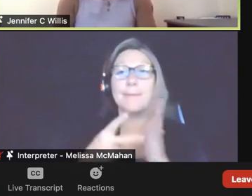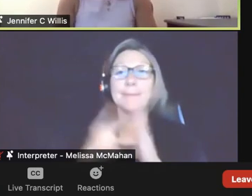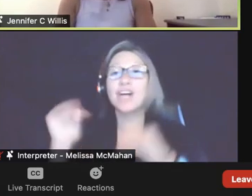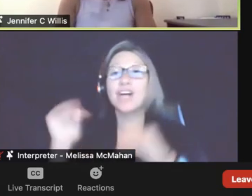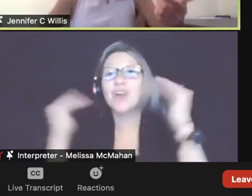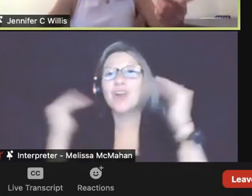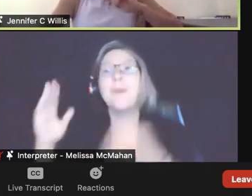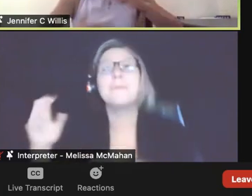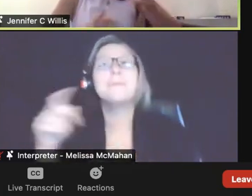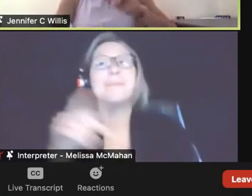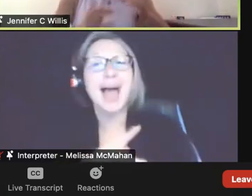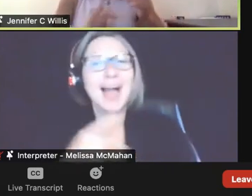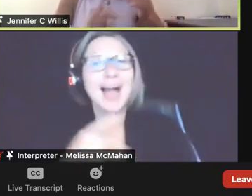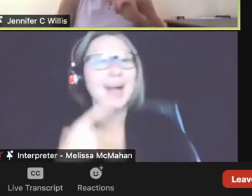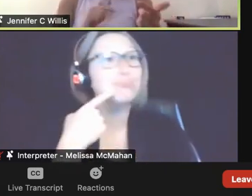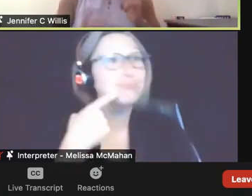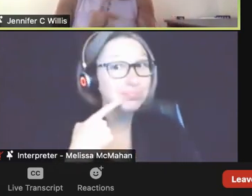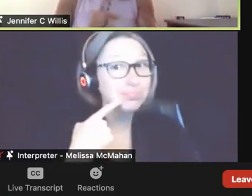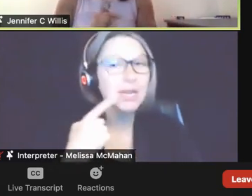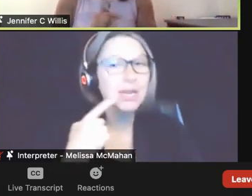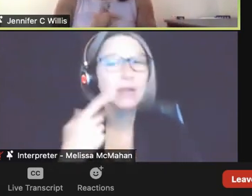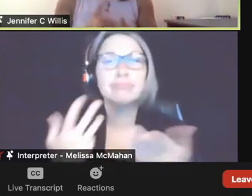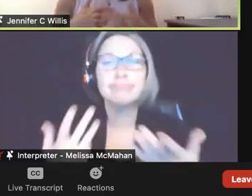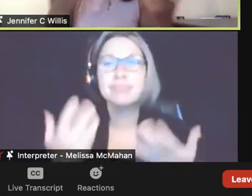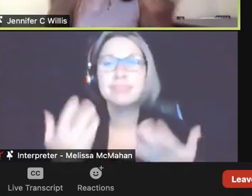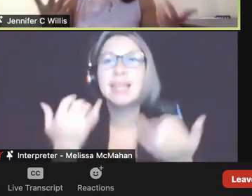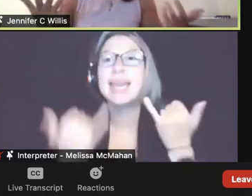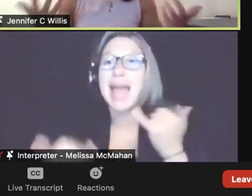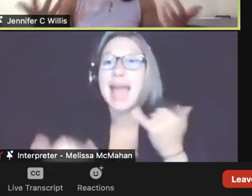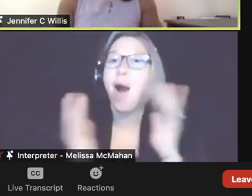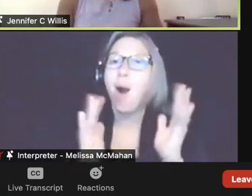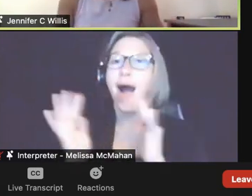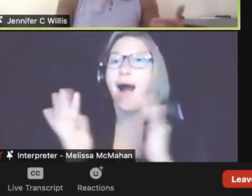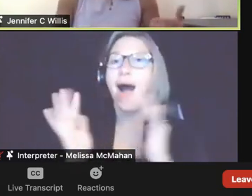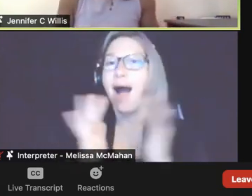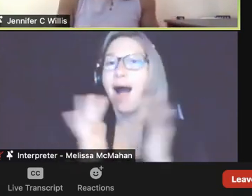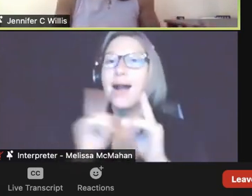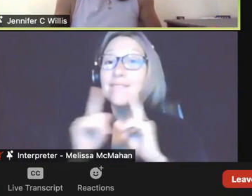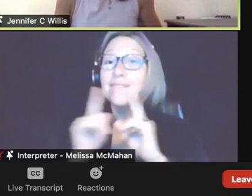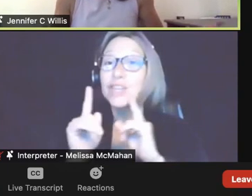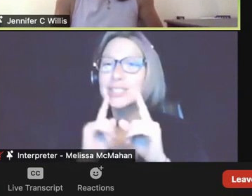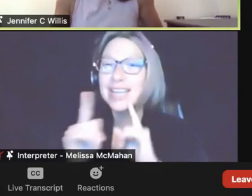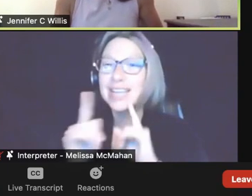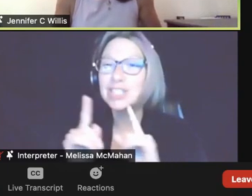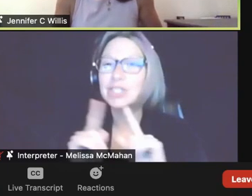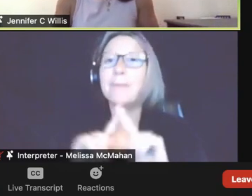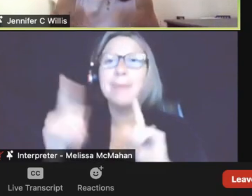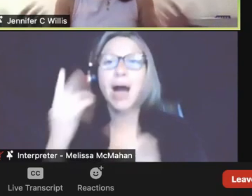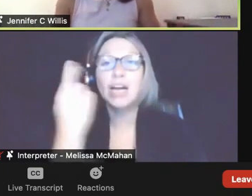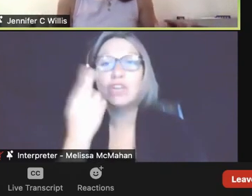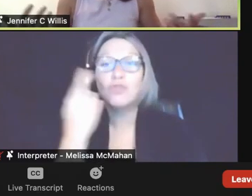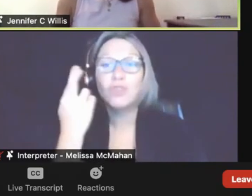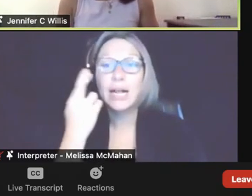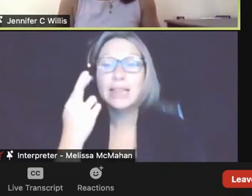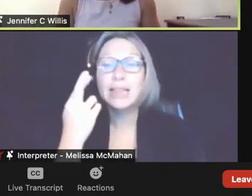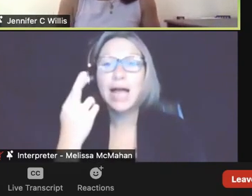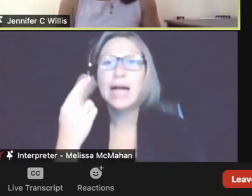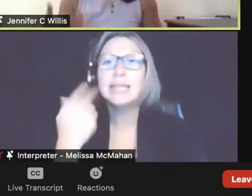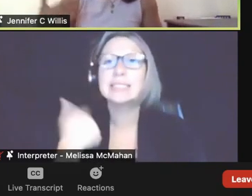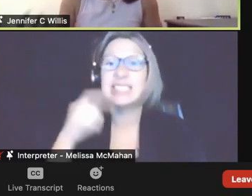back at him. Of course, now we're having a conversation back and forth, but he also realized this is a way to get attention and to